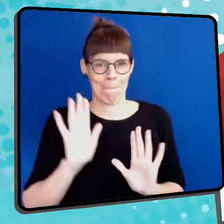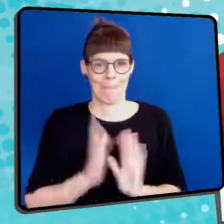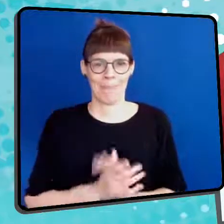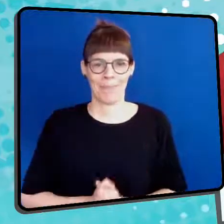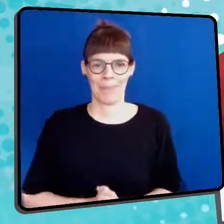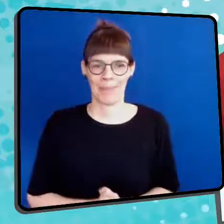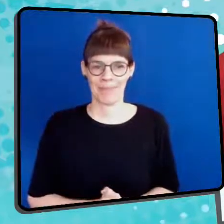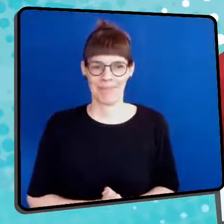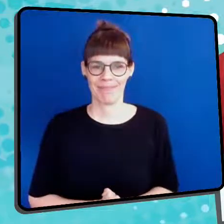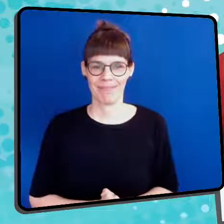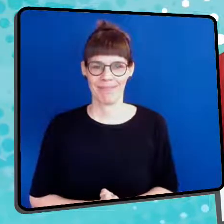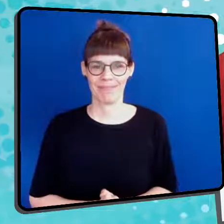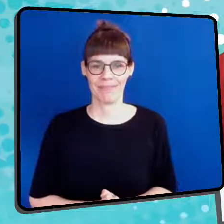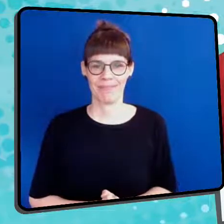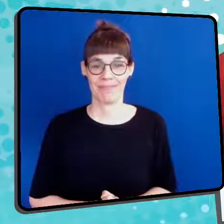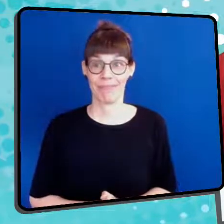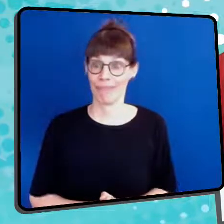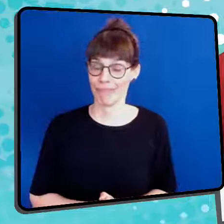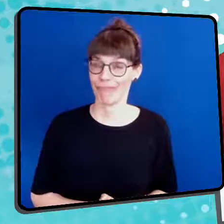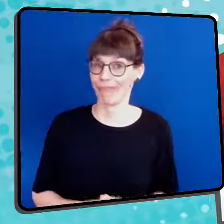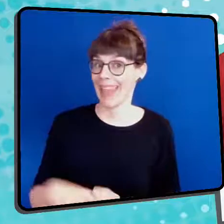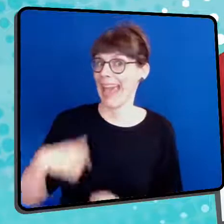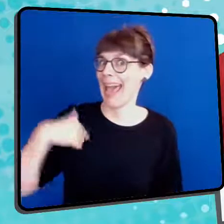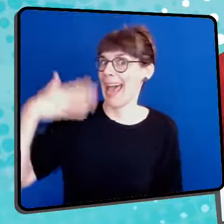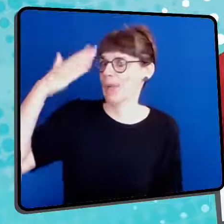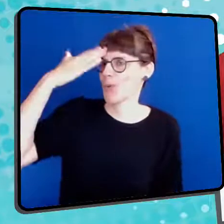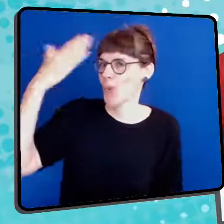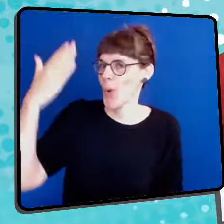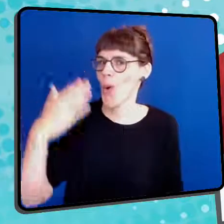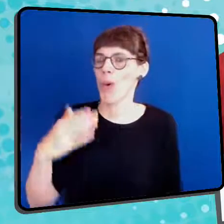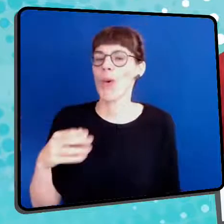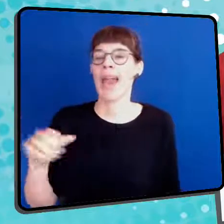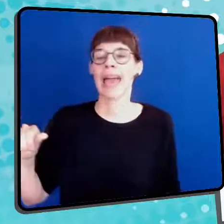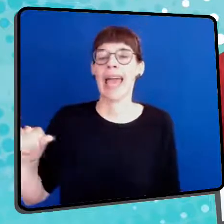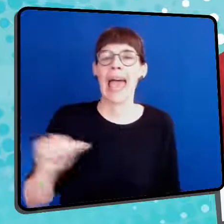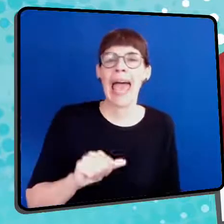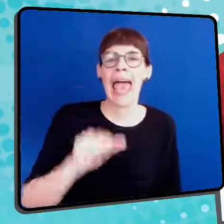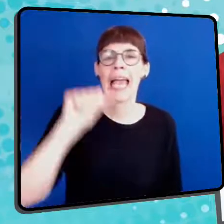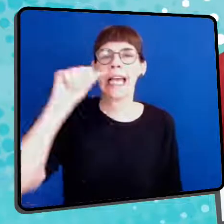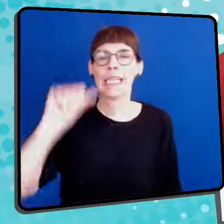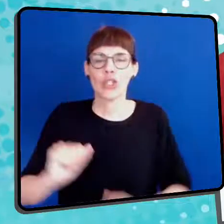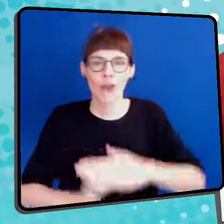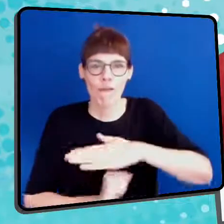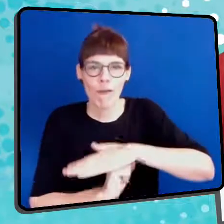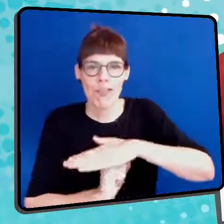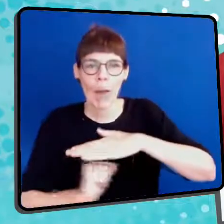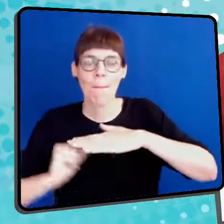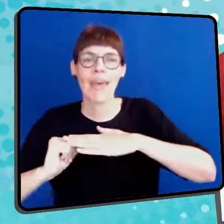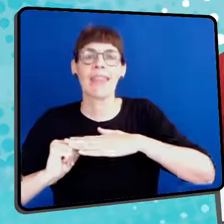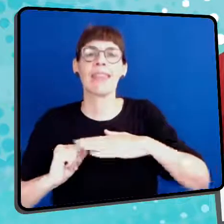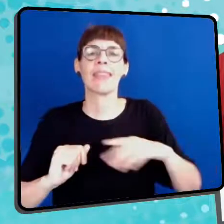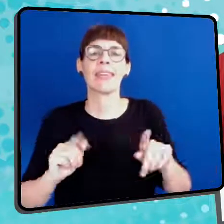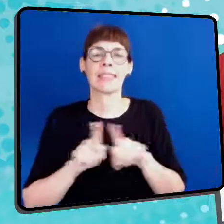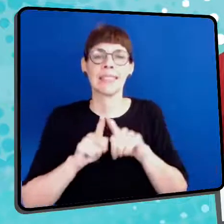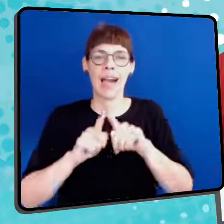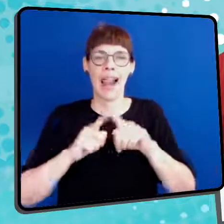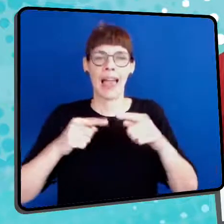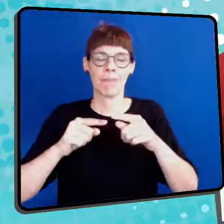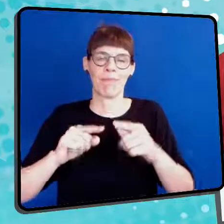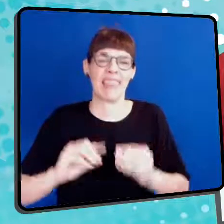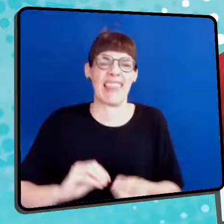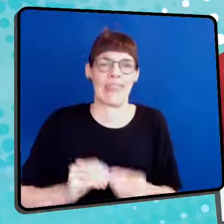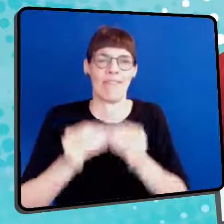So. I know, if I'm honest, like when we've done like Azure fundamentals and I did like a developing Azure solutions a while ago,